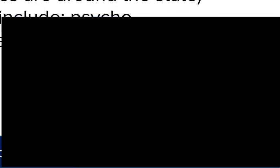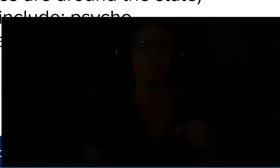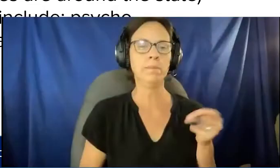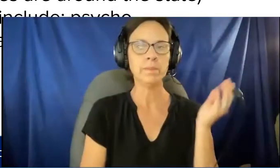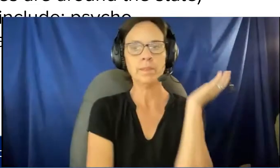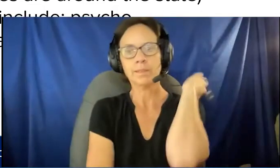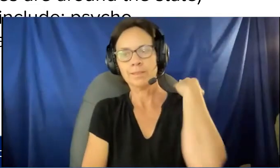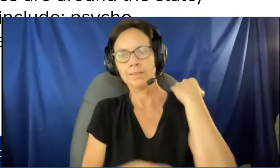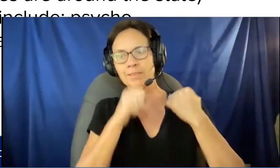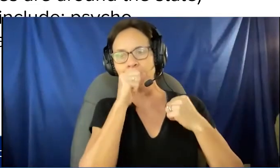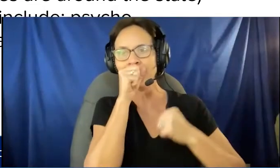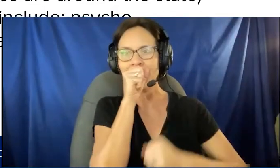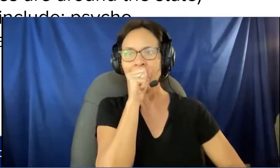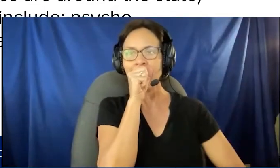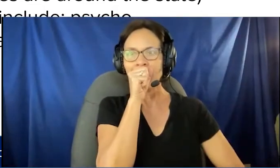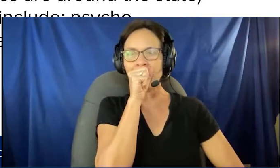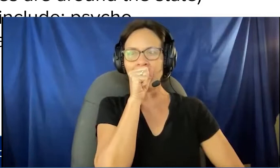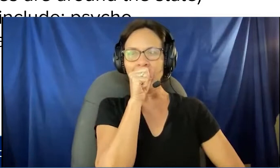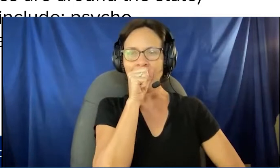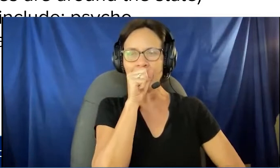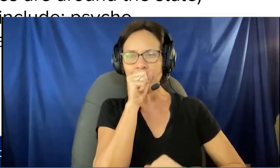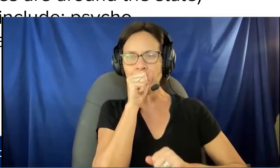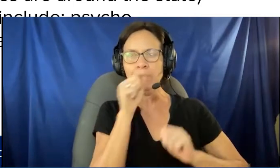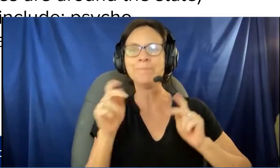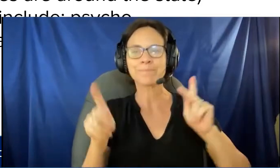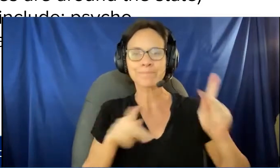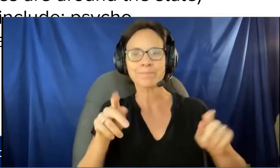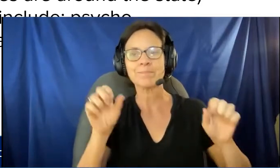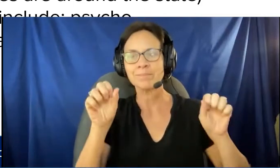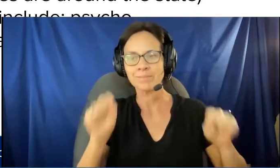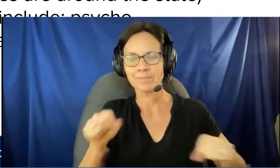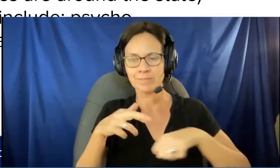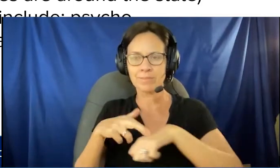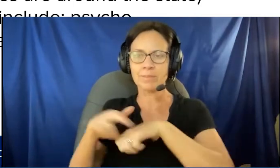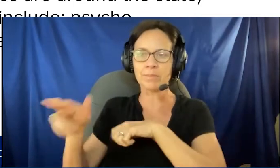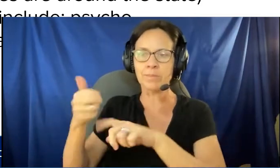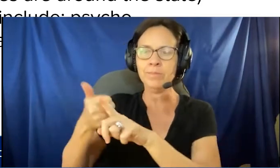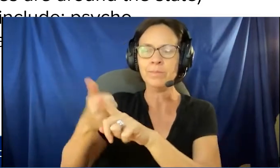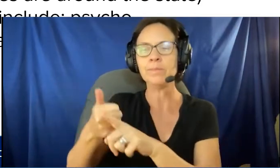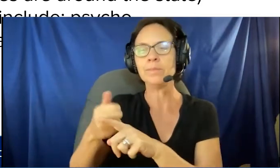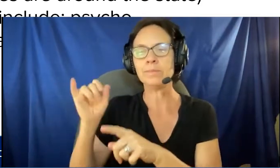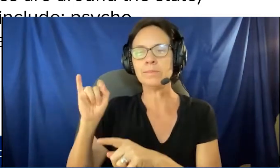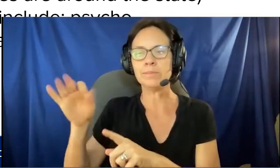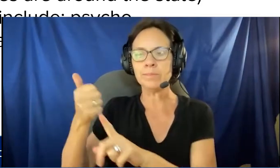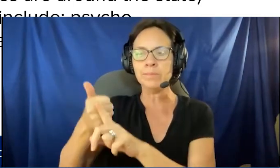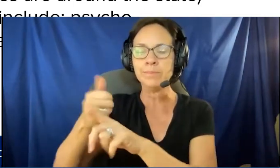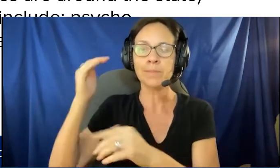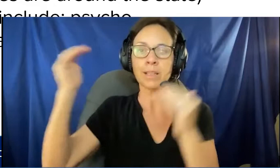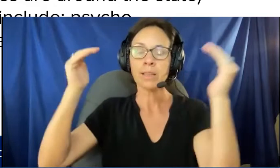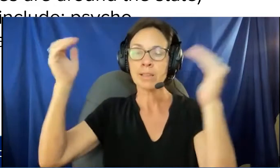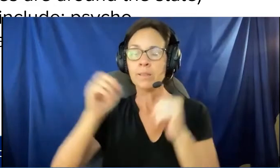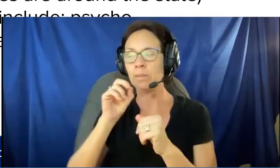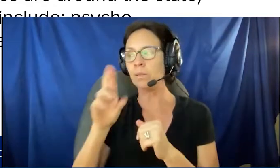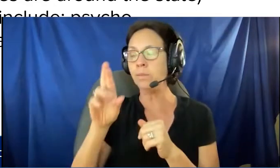Individuals can refer themselves to VR, especially if they're an adult, or they can be